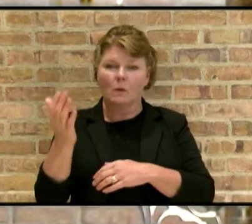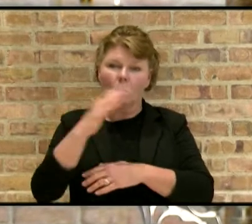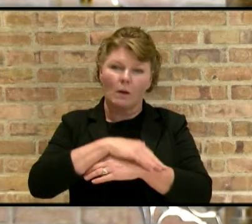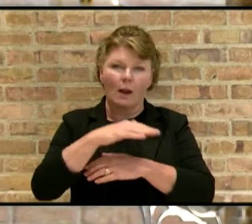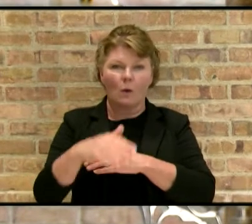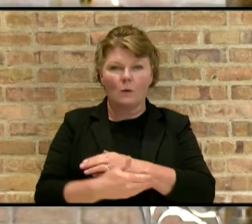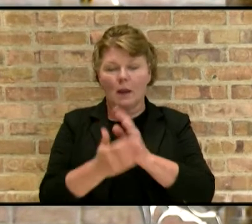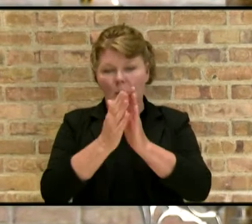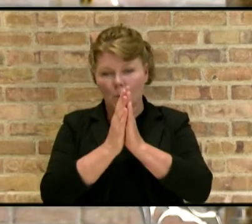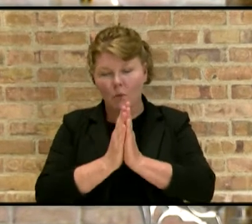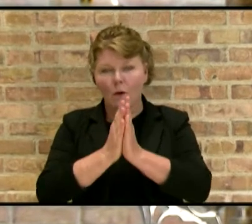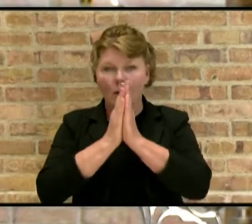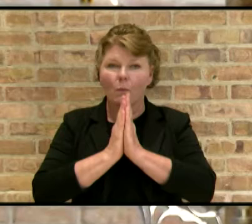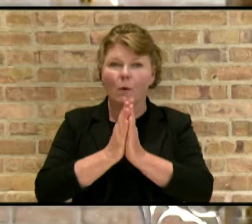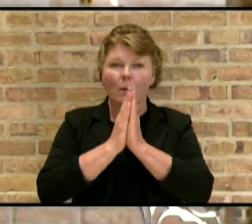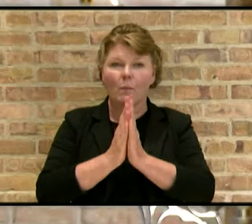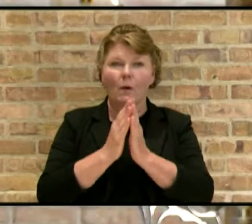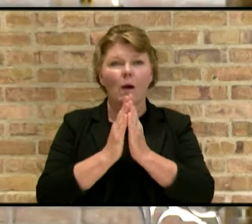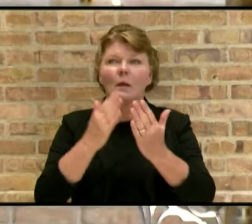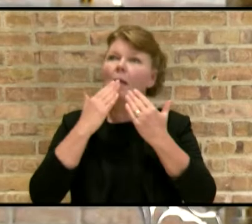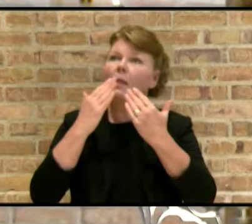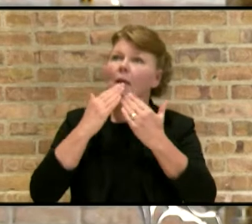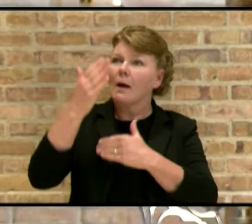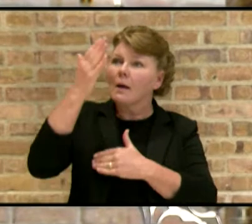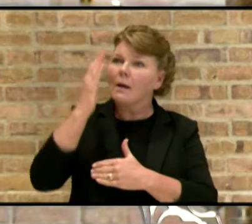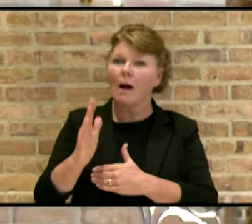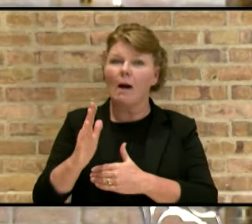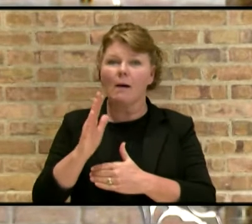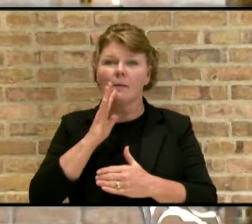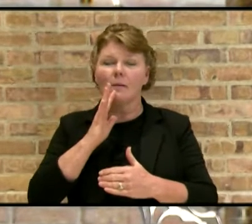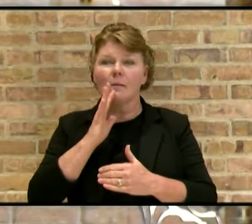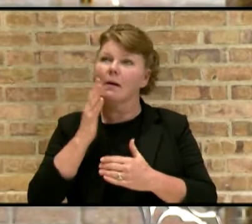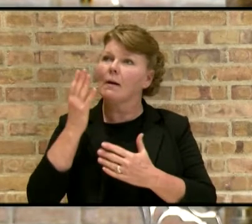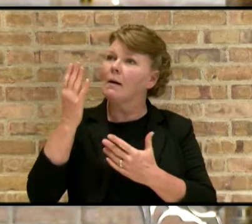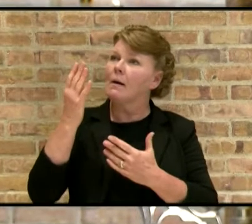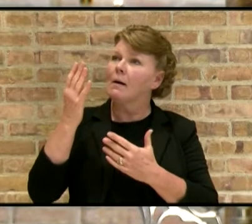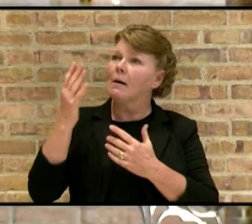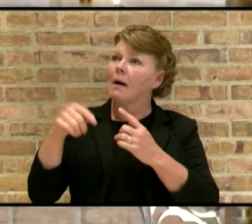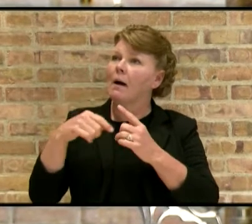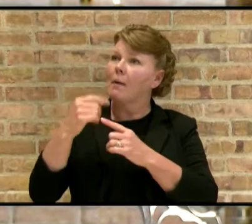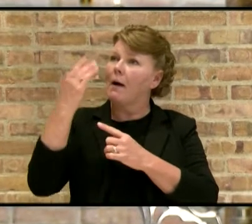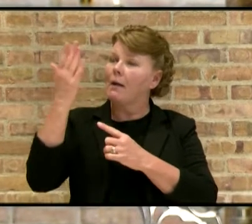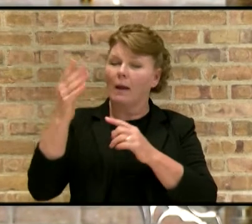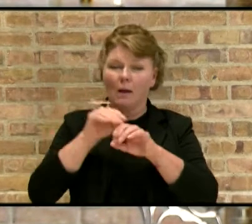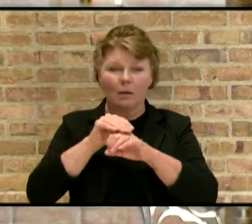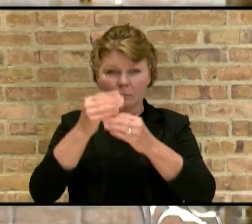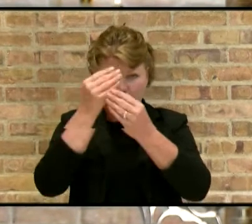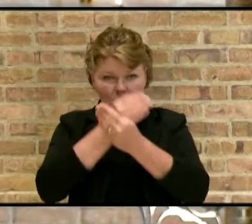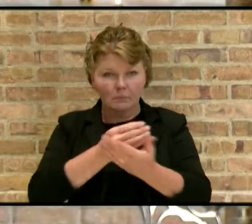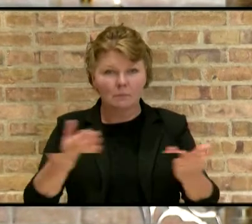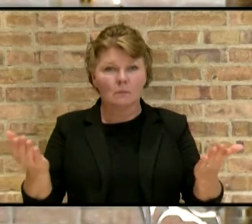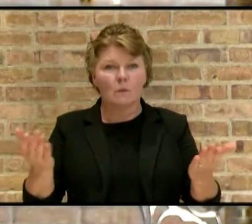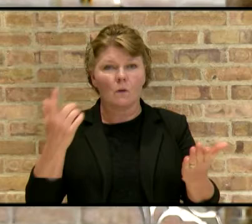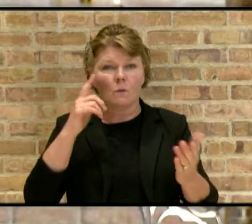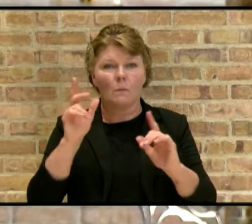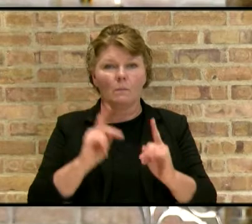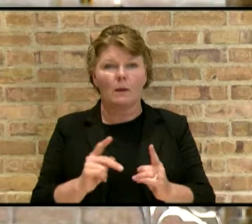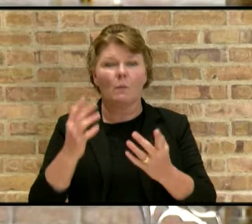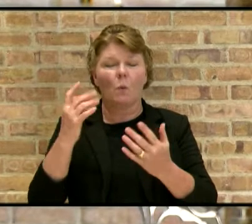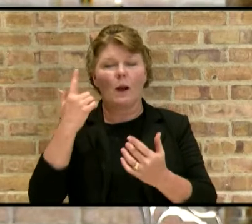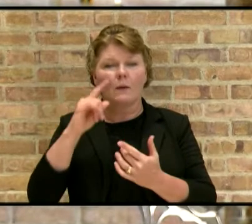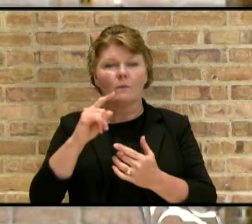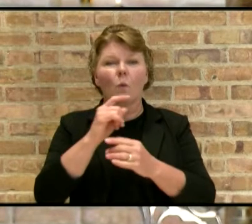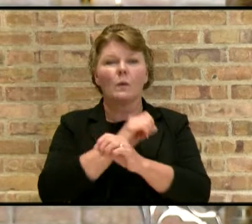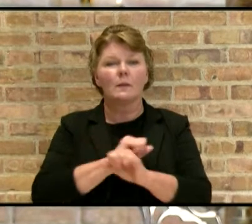very hour, she began to give thanks to God and to speak of him to who all were waiting for the redemption of